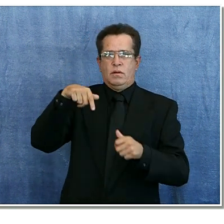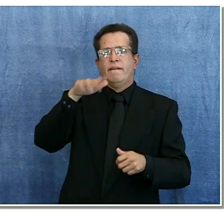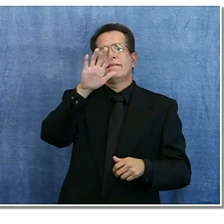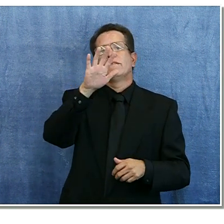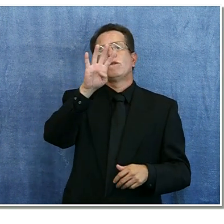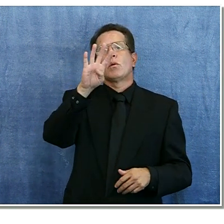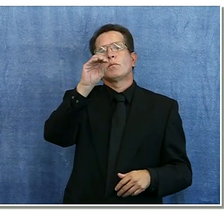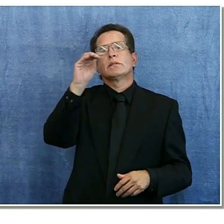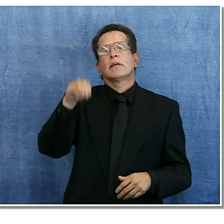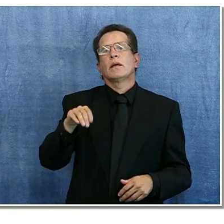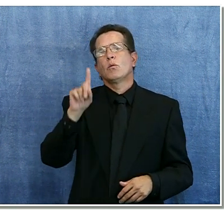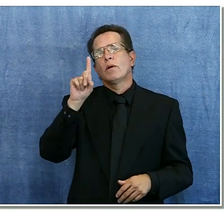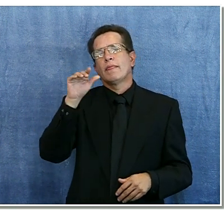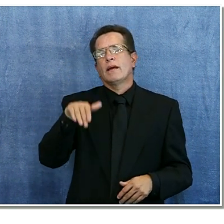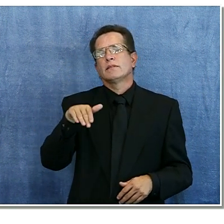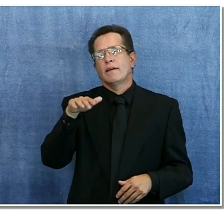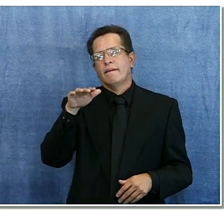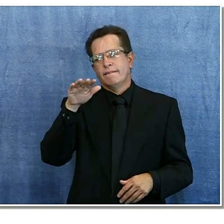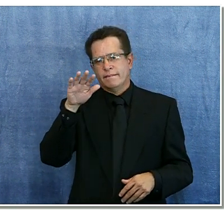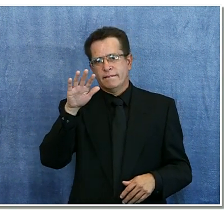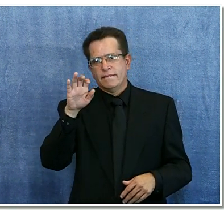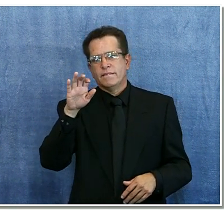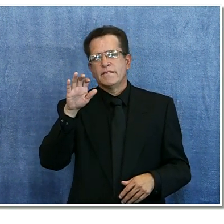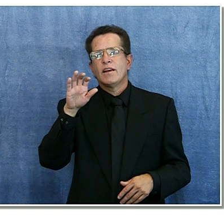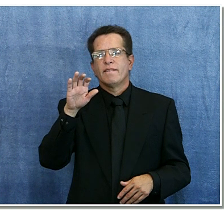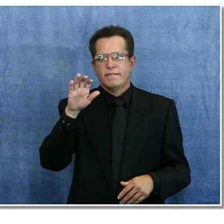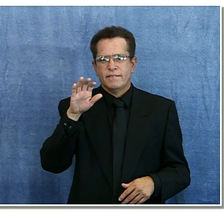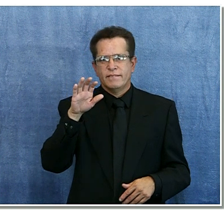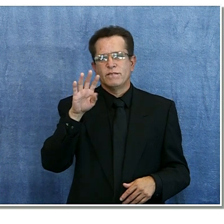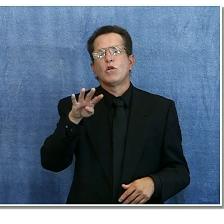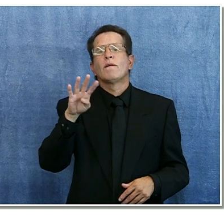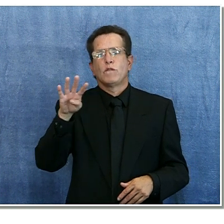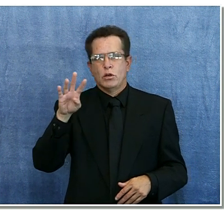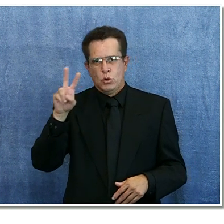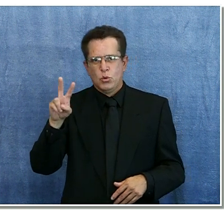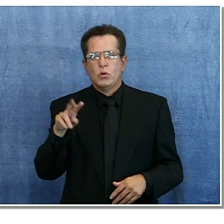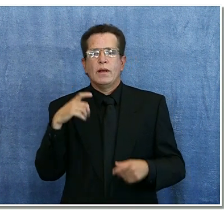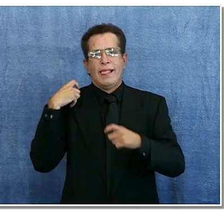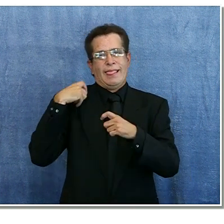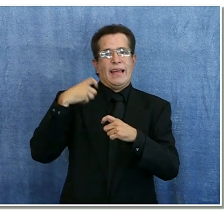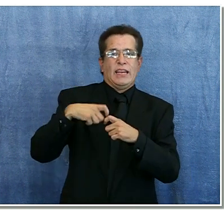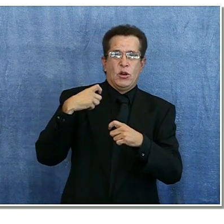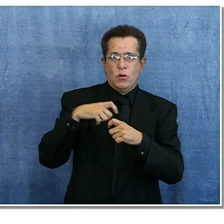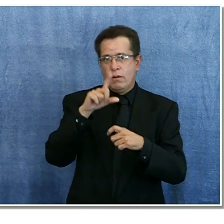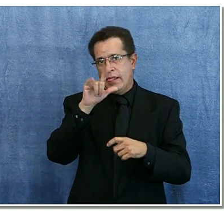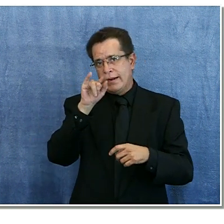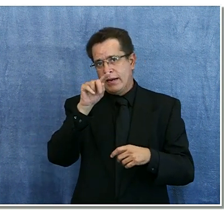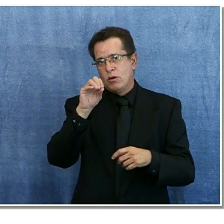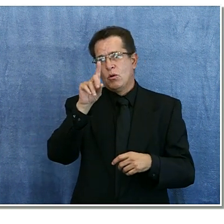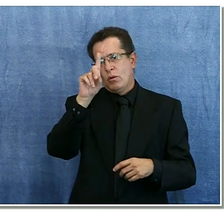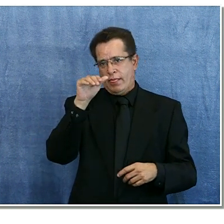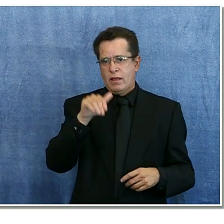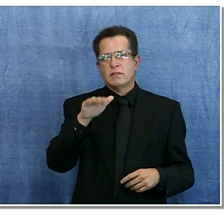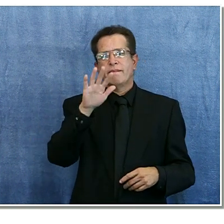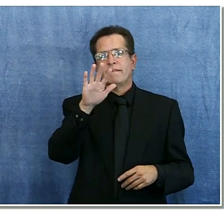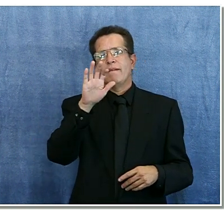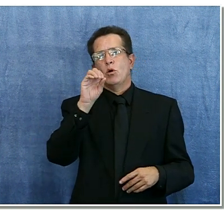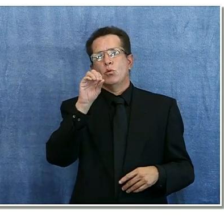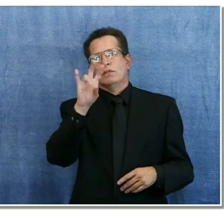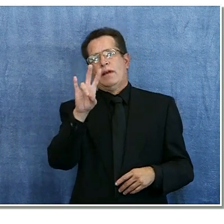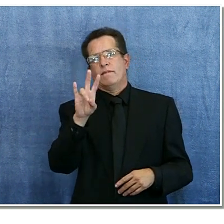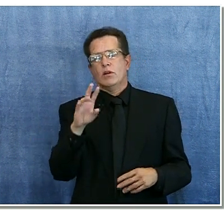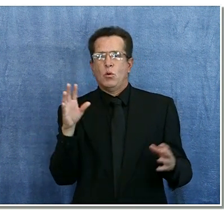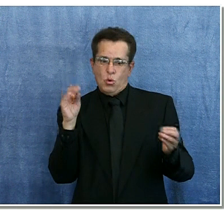or 1,442 cases. Hispanics or Latinos represent the majority at 1,507,